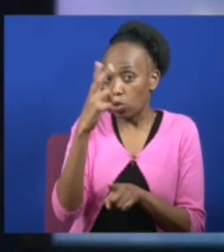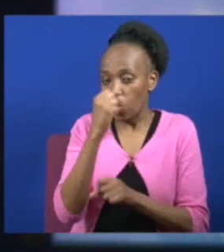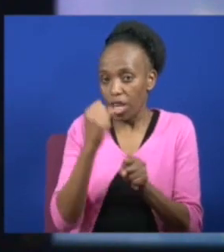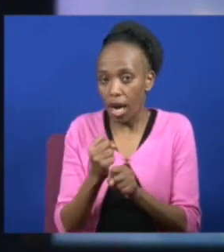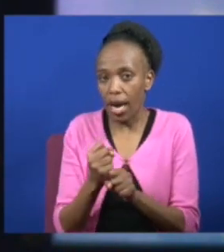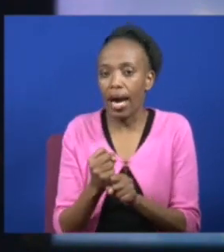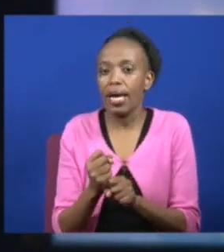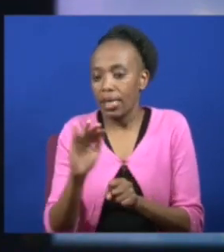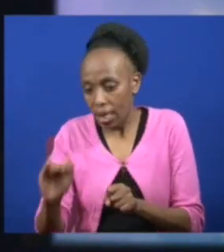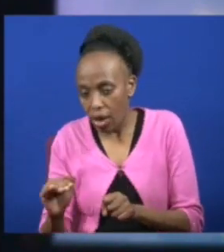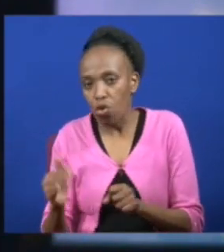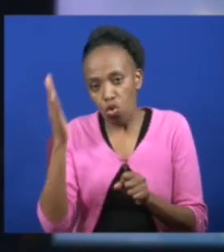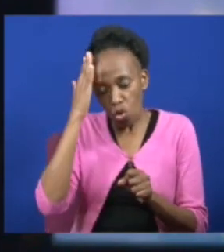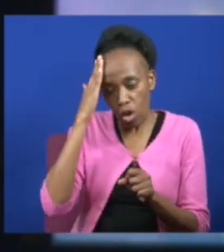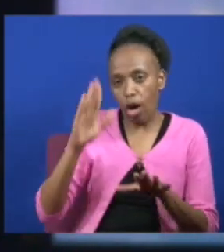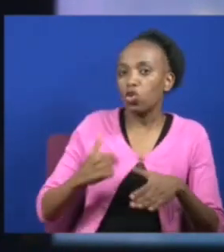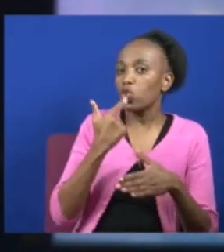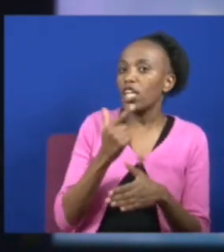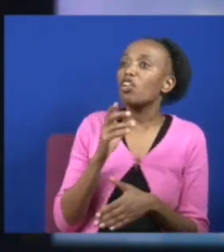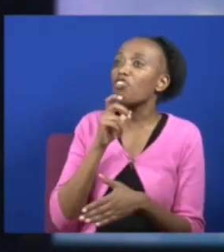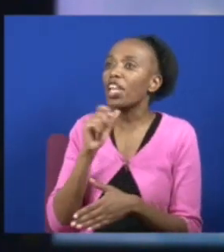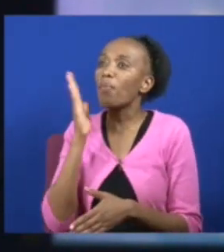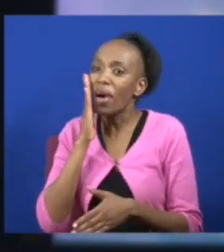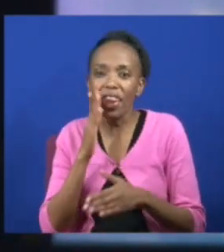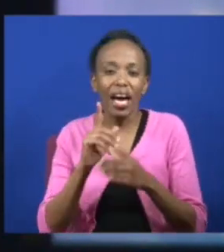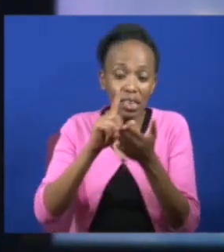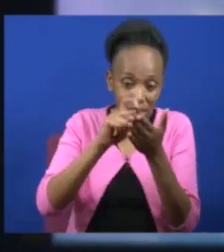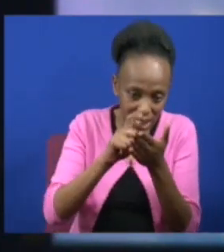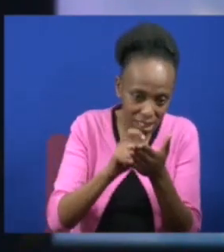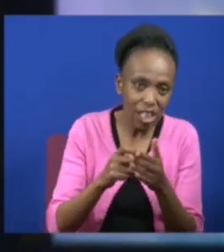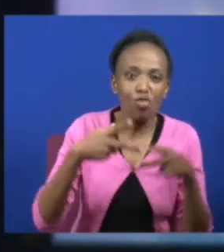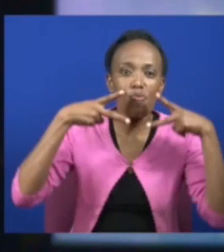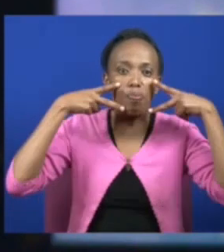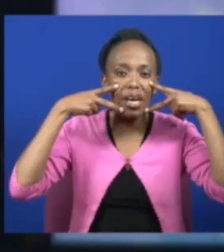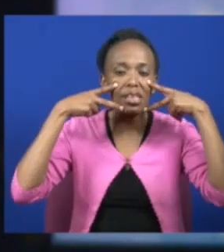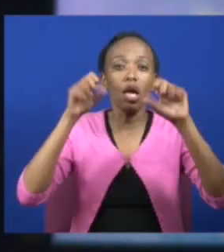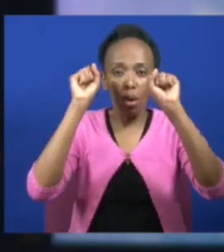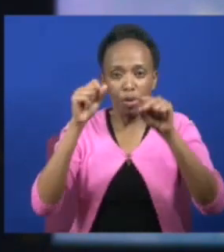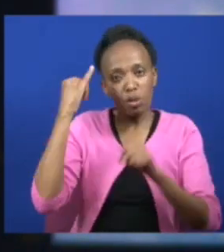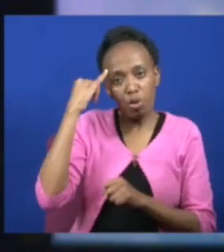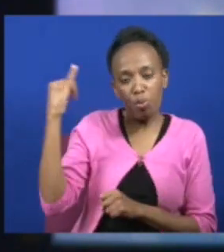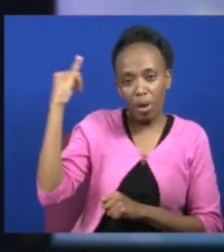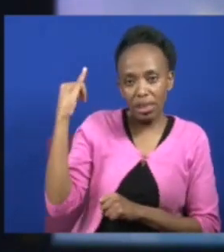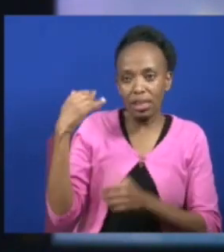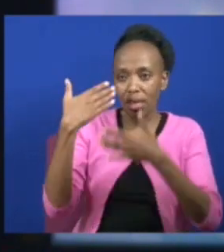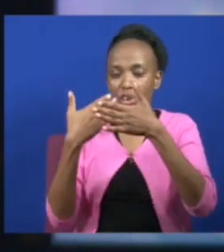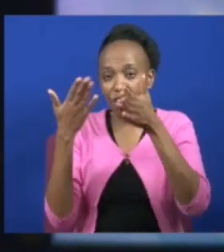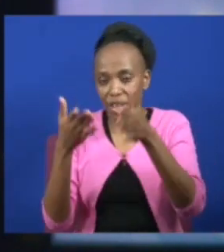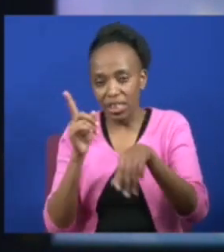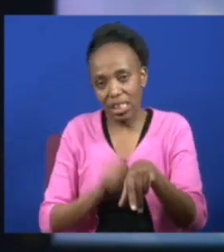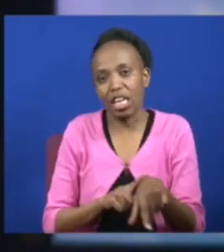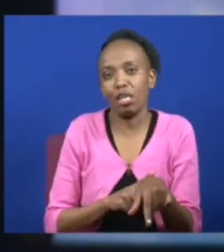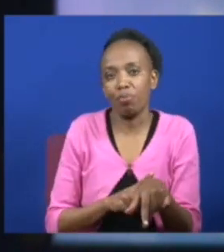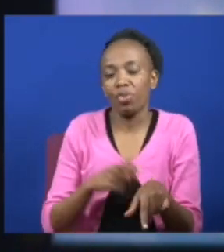two-year-old now knows how to tell dad and mom, sanitize. Masks. Can you imagine? Before this